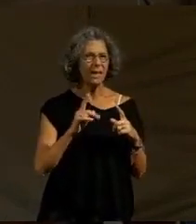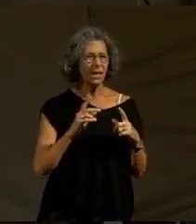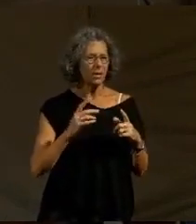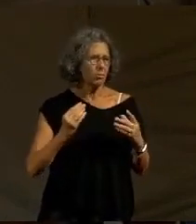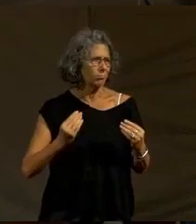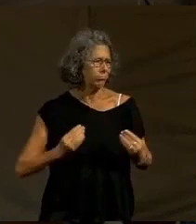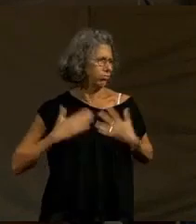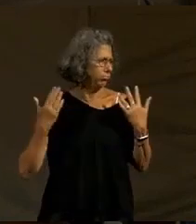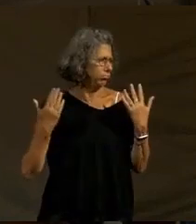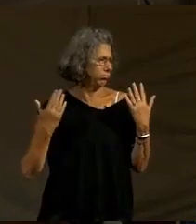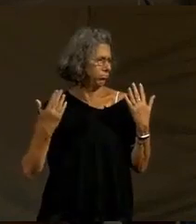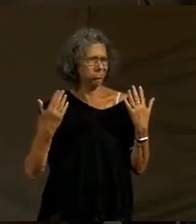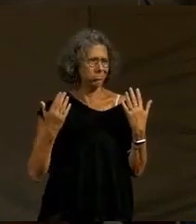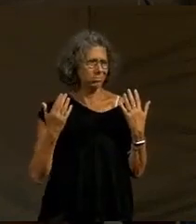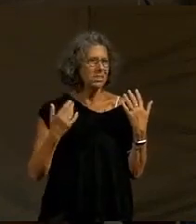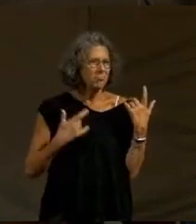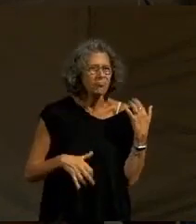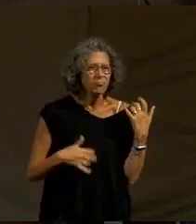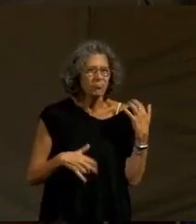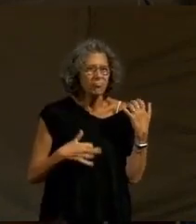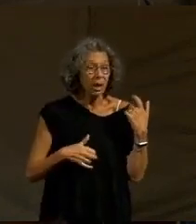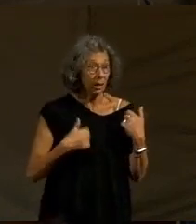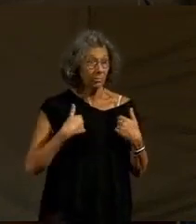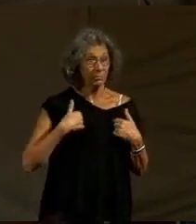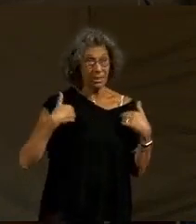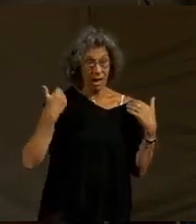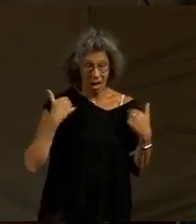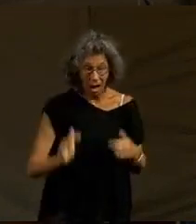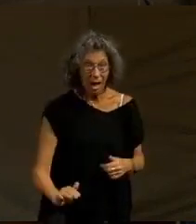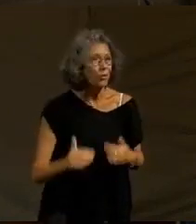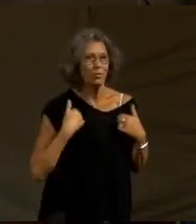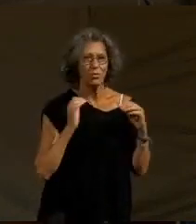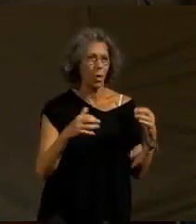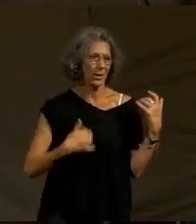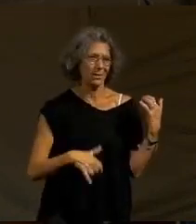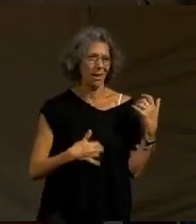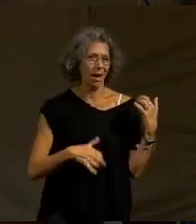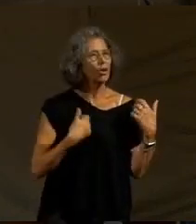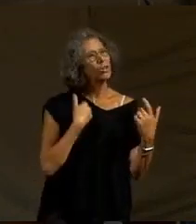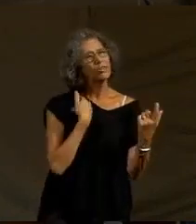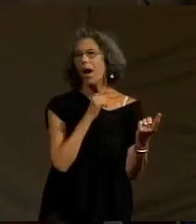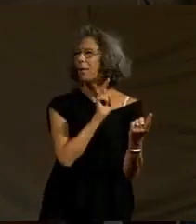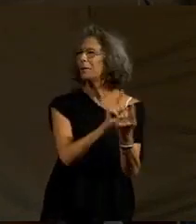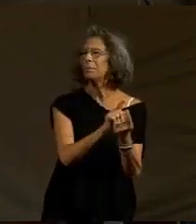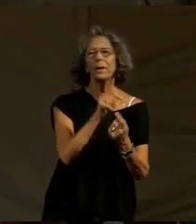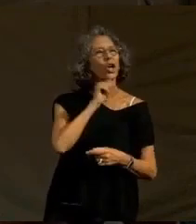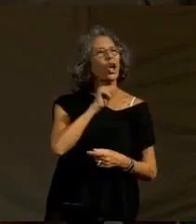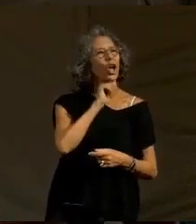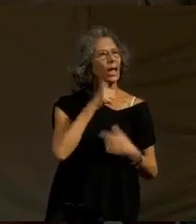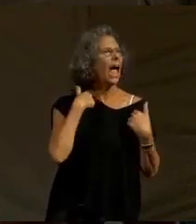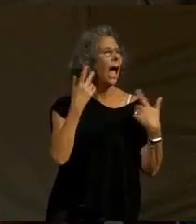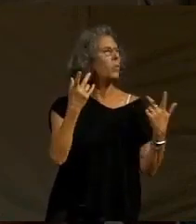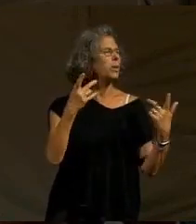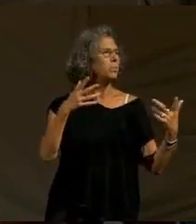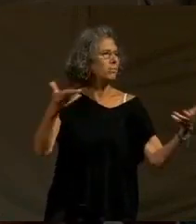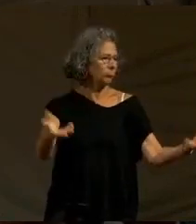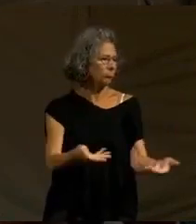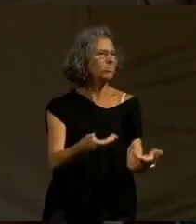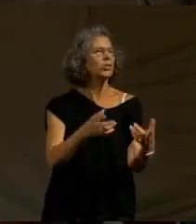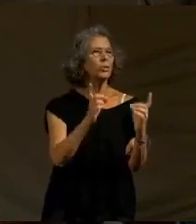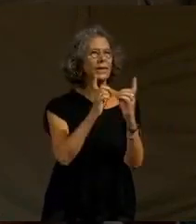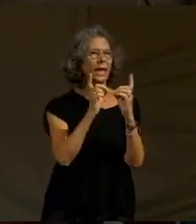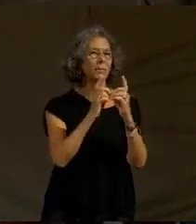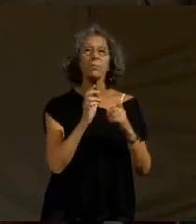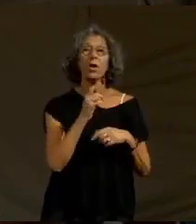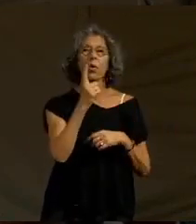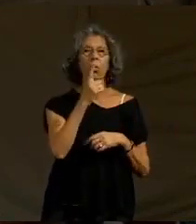When I was a kid, I did not have a guitar, right? So I would meet girls. People would set me up. I remember particularly a young lady by the